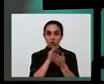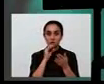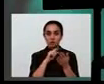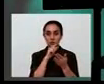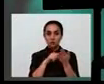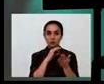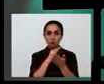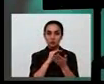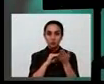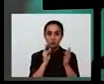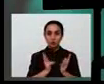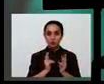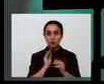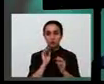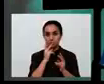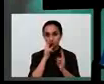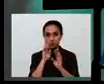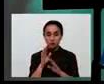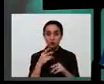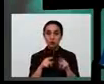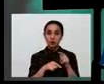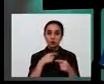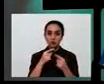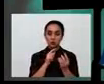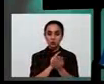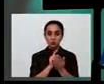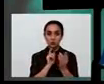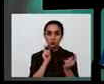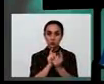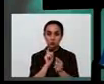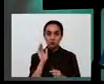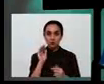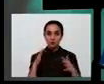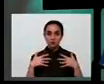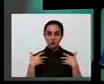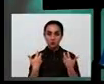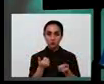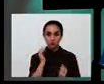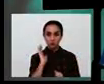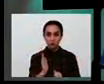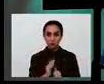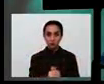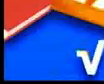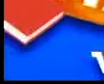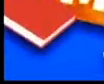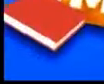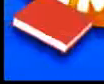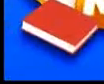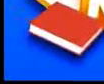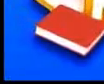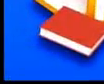ustozimizga ko'rsatamiz. Demak, aziz o'quvchilar, keyingi darslarda uchrashguncha sog' va salomat bo'ling.